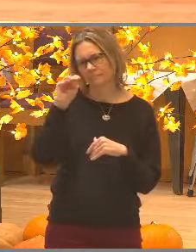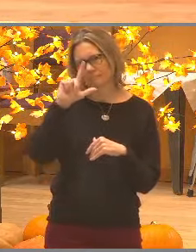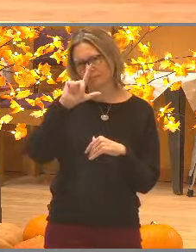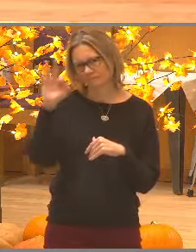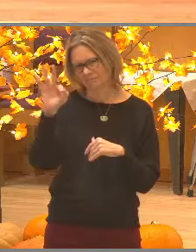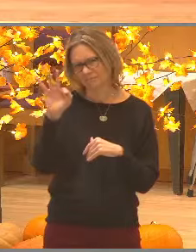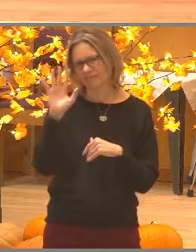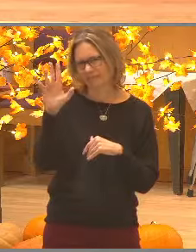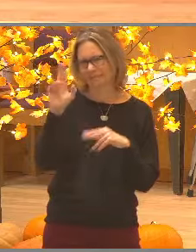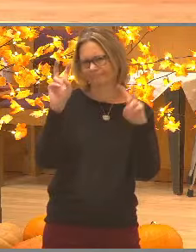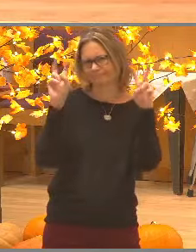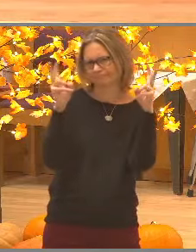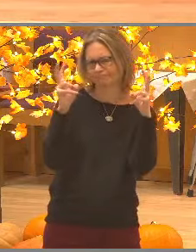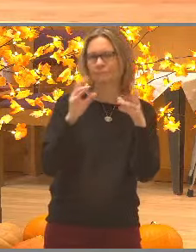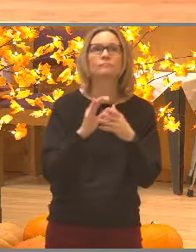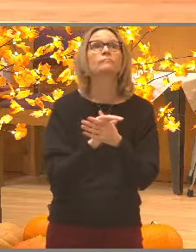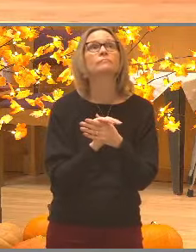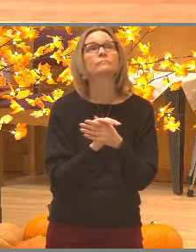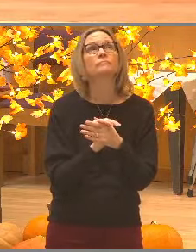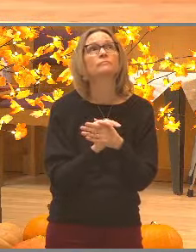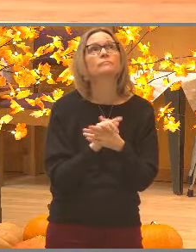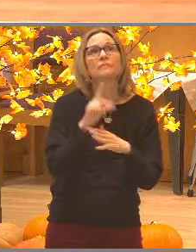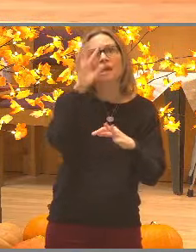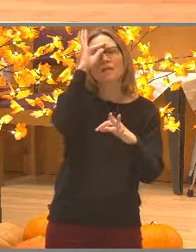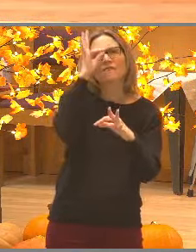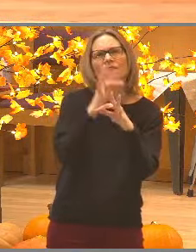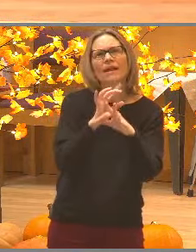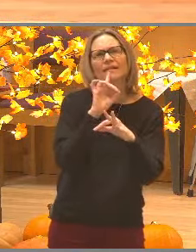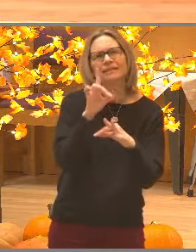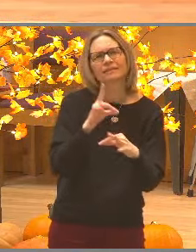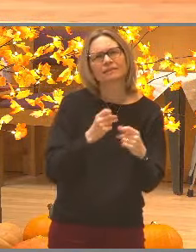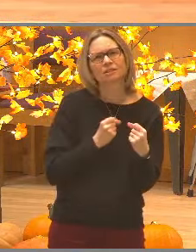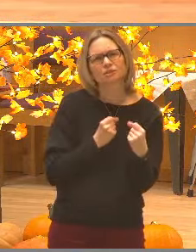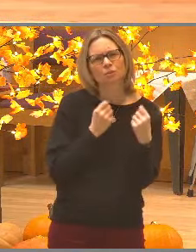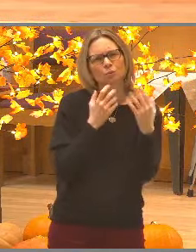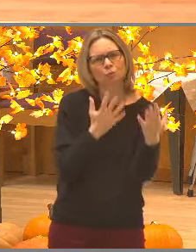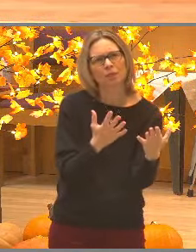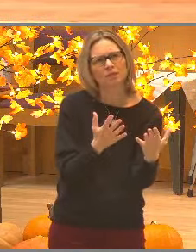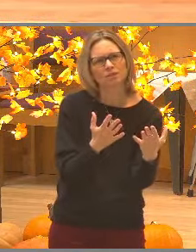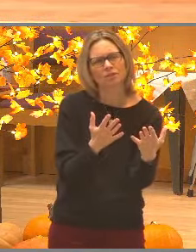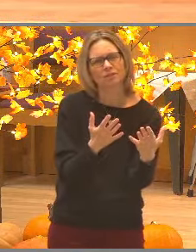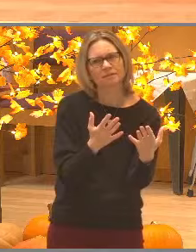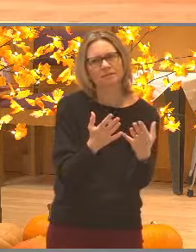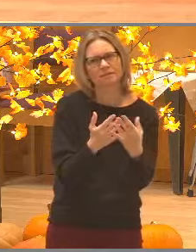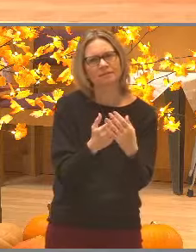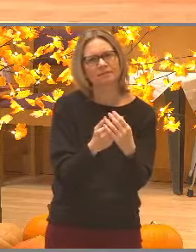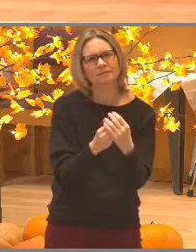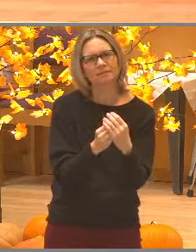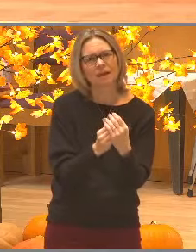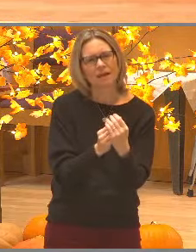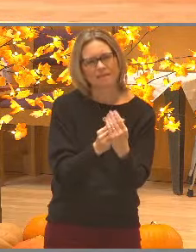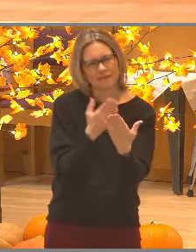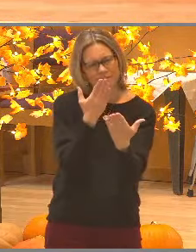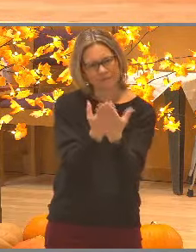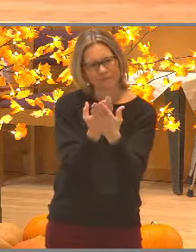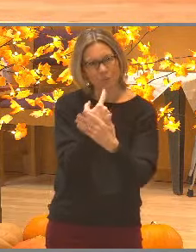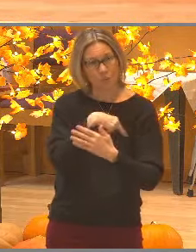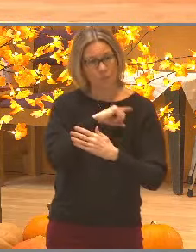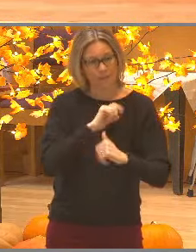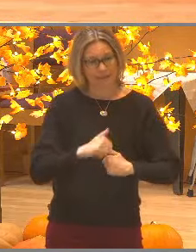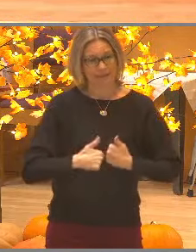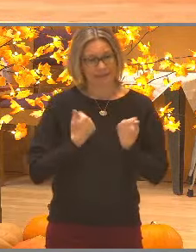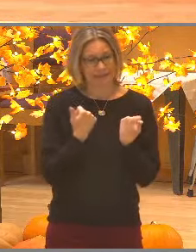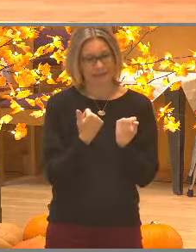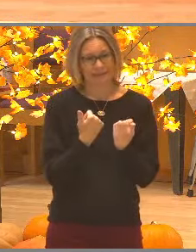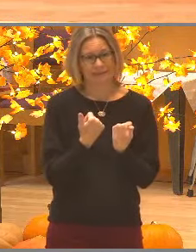which is interesting. Faith is an expression of the fact that we exist so that